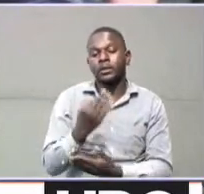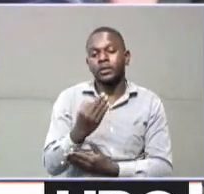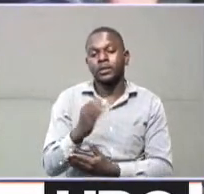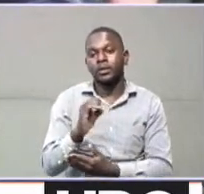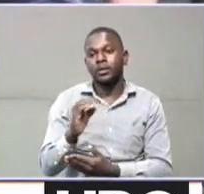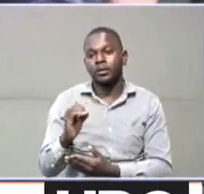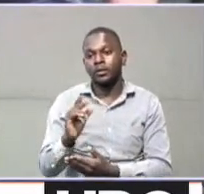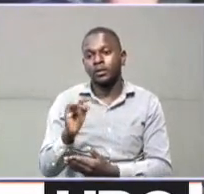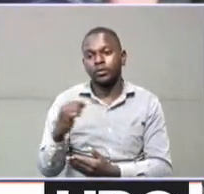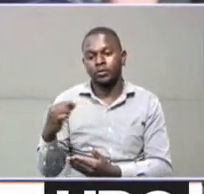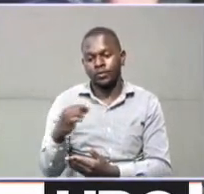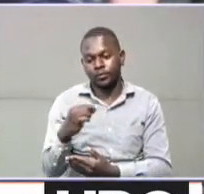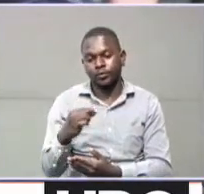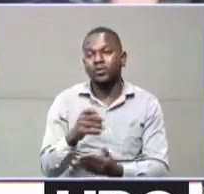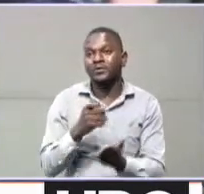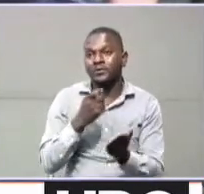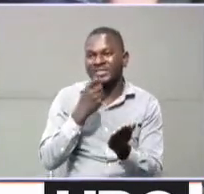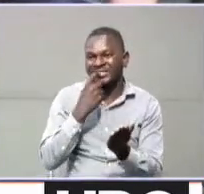rice